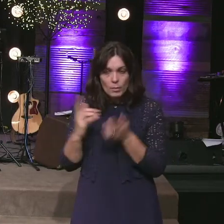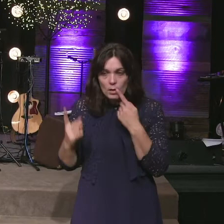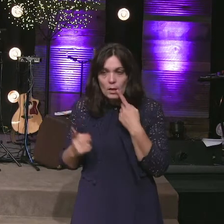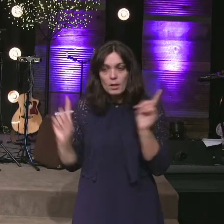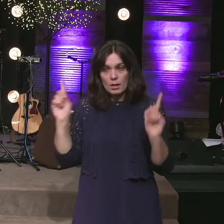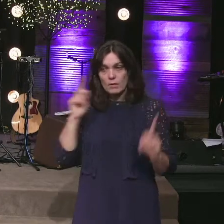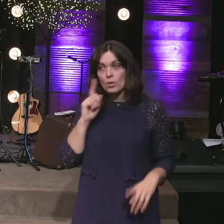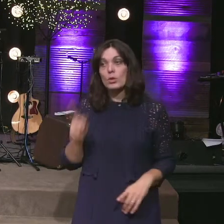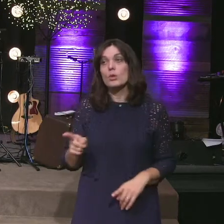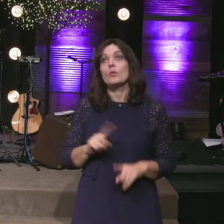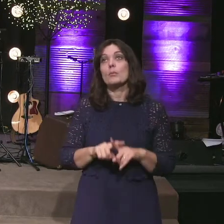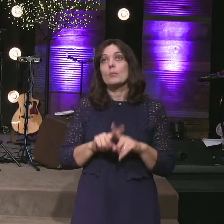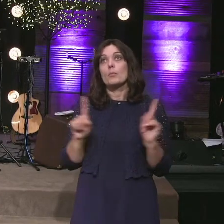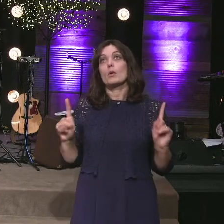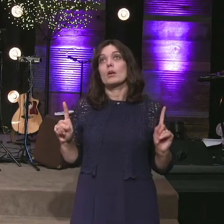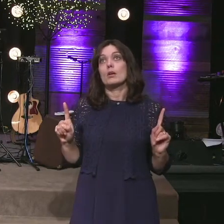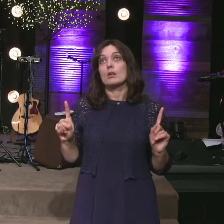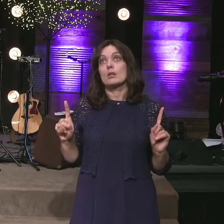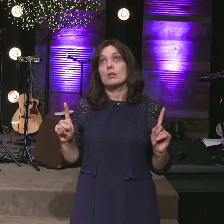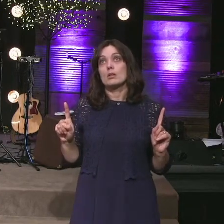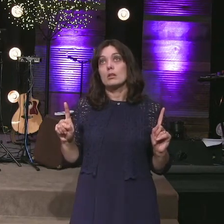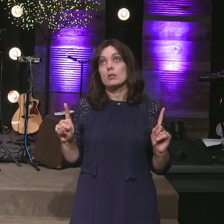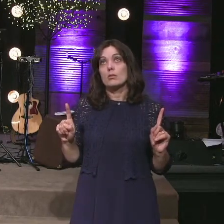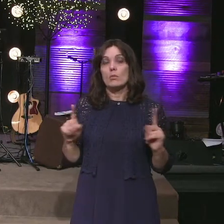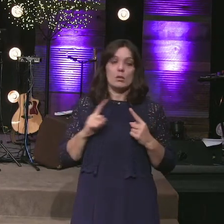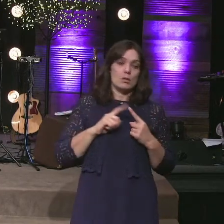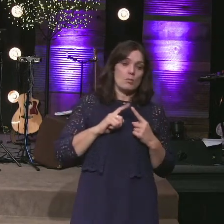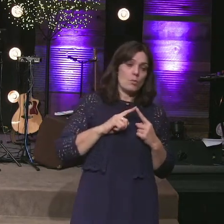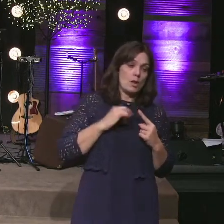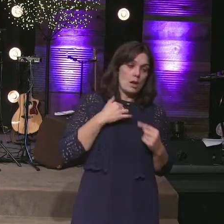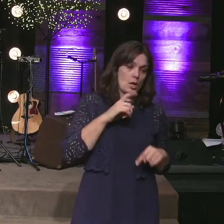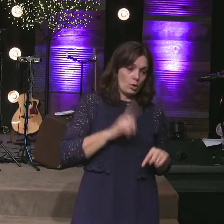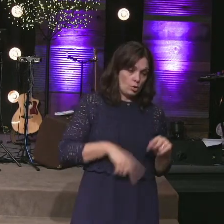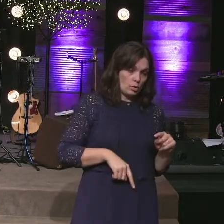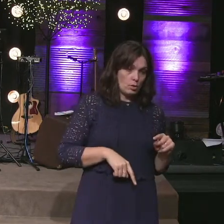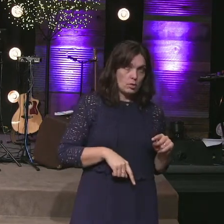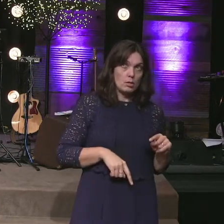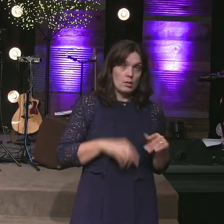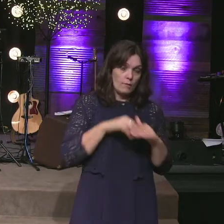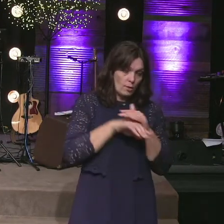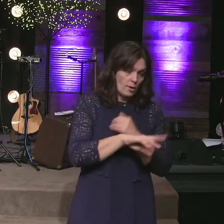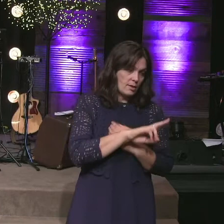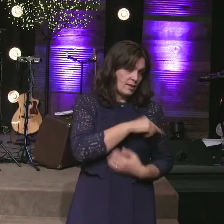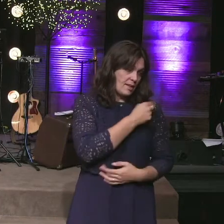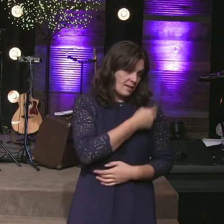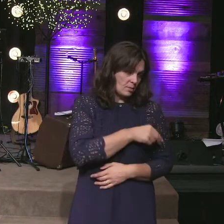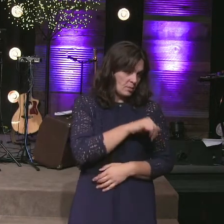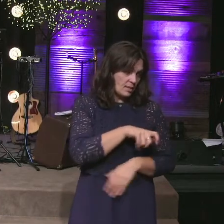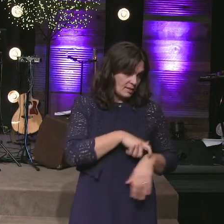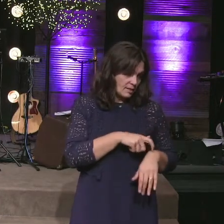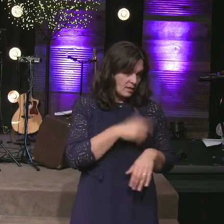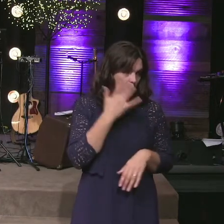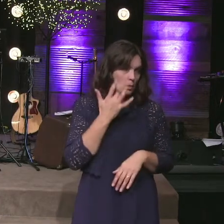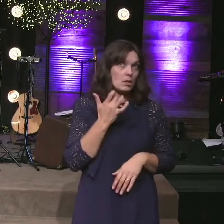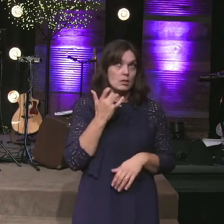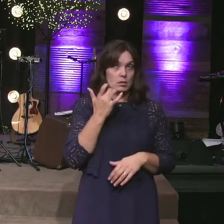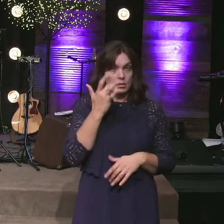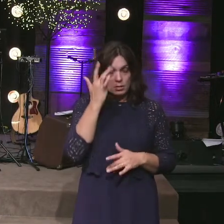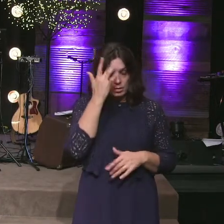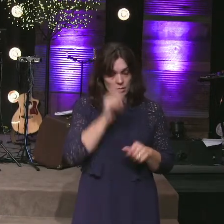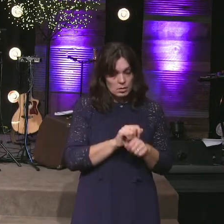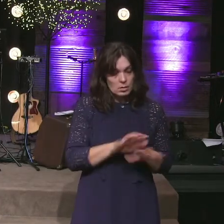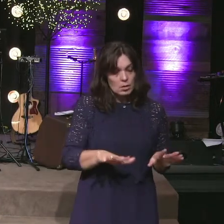But, well, number one, I couldn't have gotten into the hospital at that point in time because of the COVID thing,